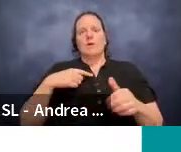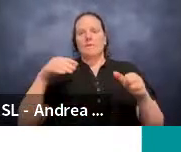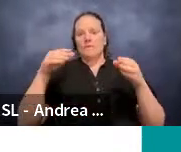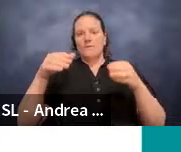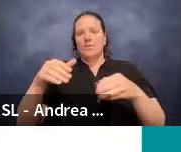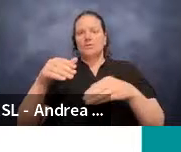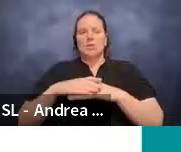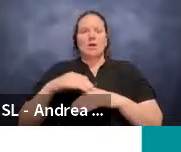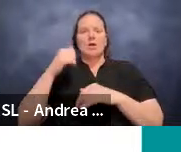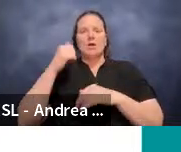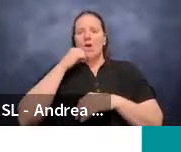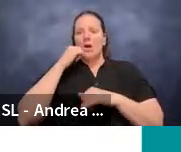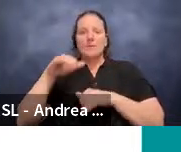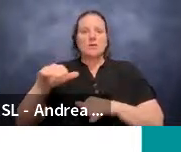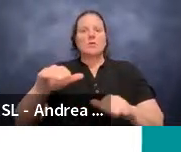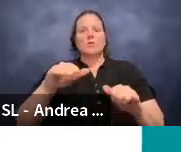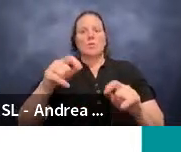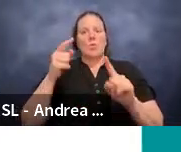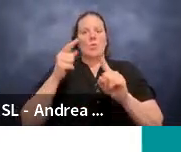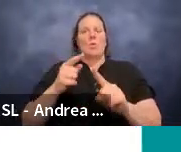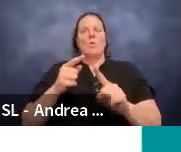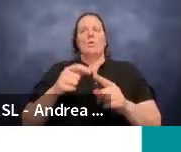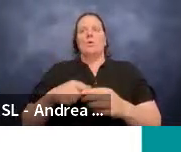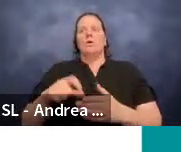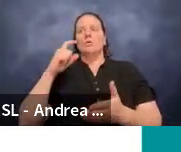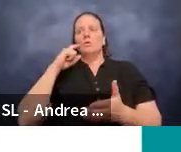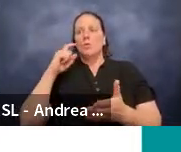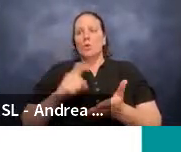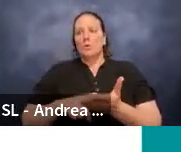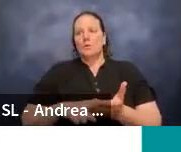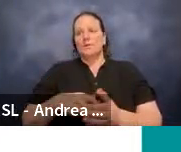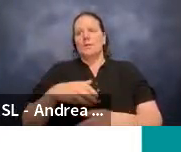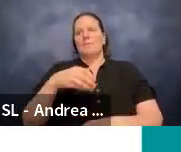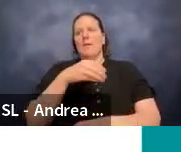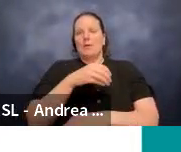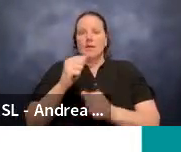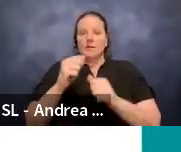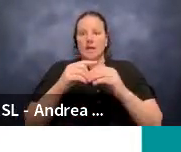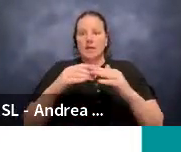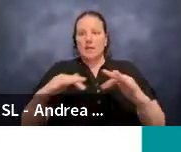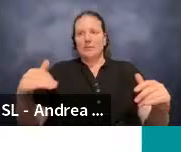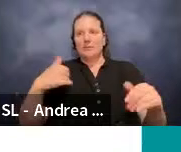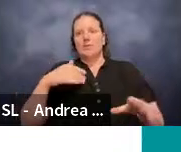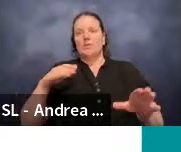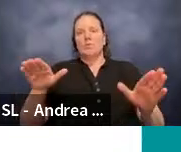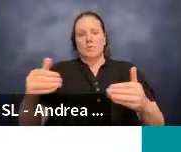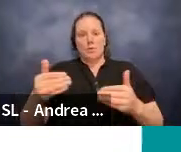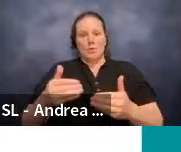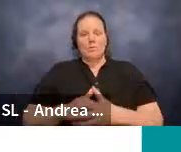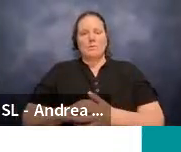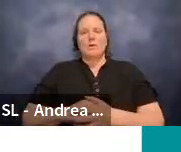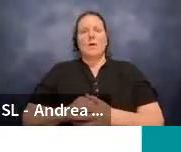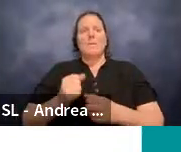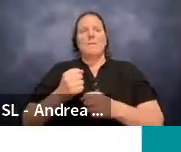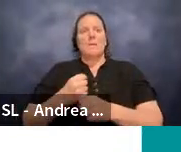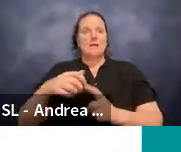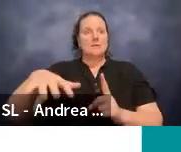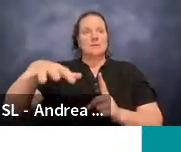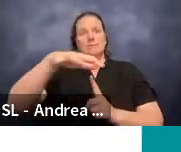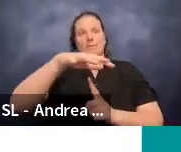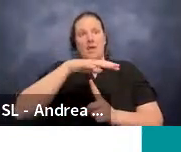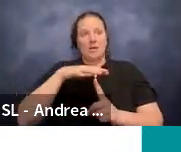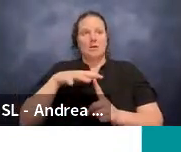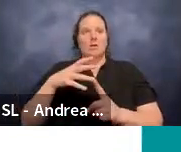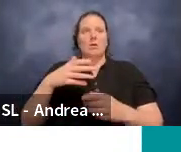common goal, for us always to notice the power and dynamics in the room, create a space for multiple truths